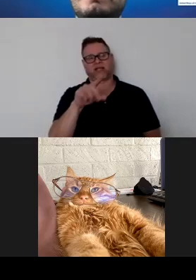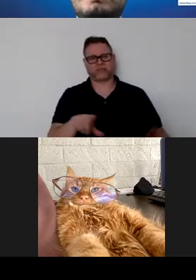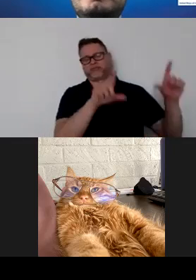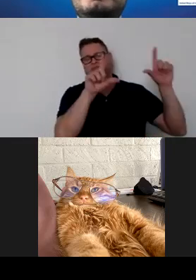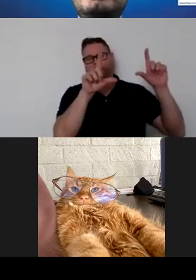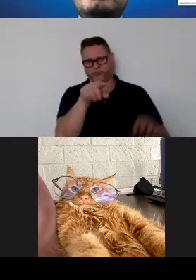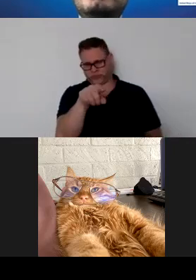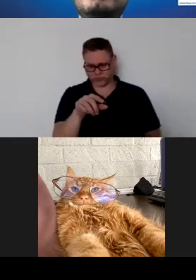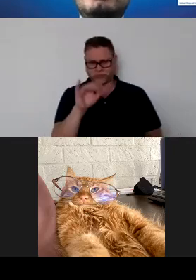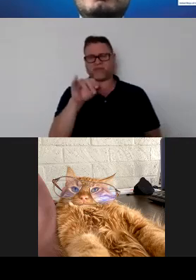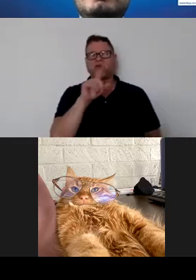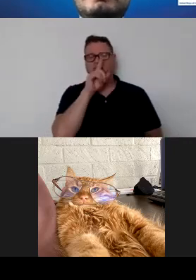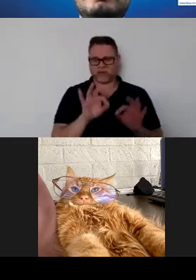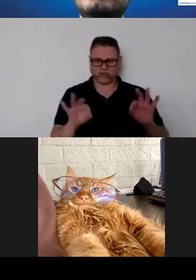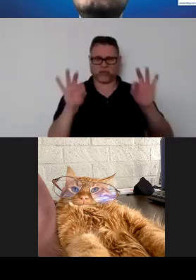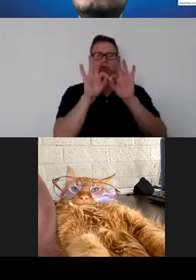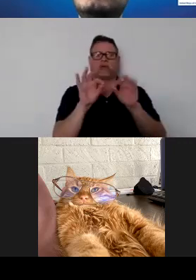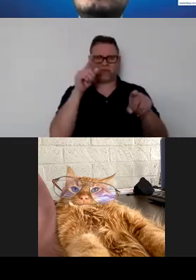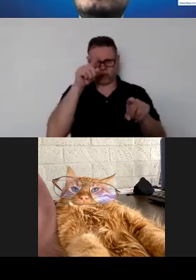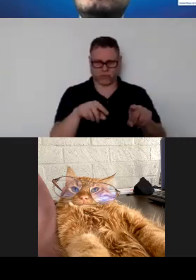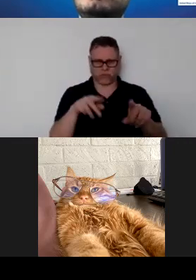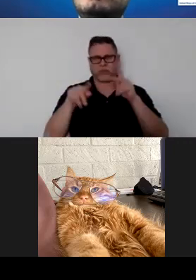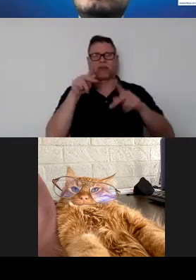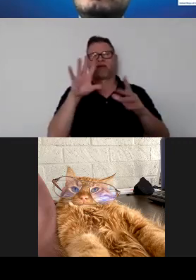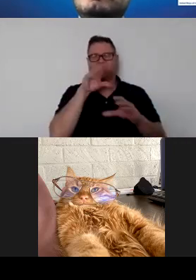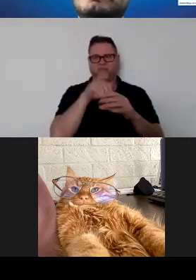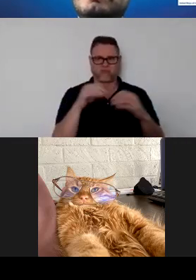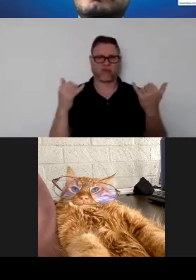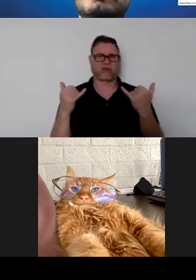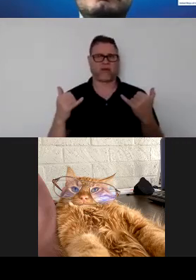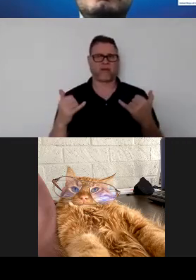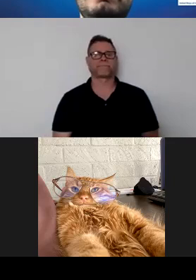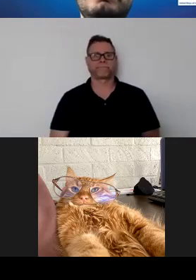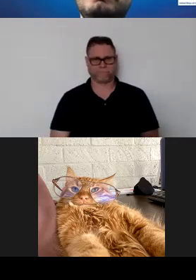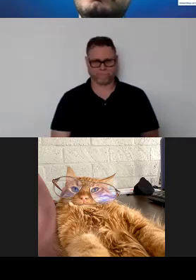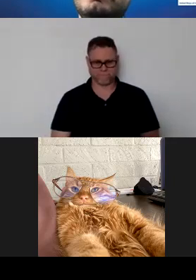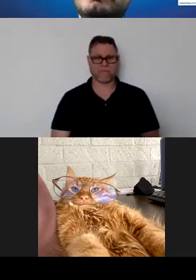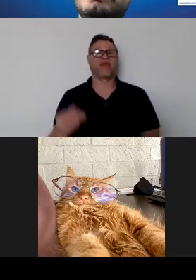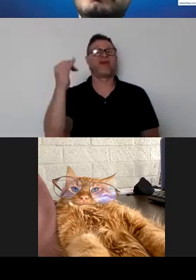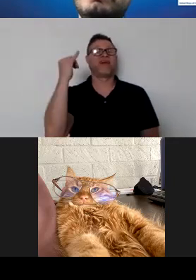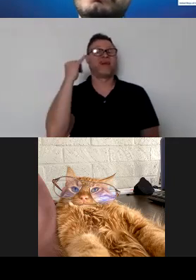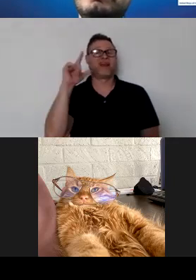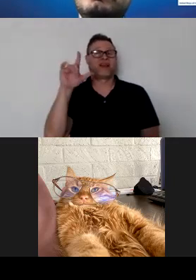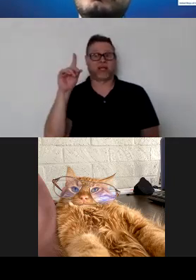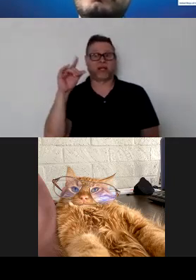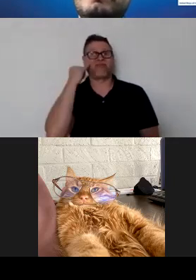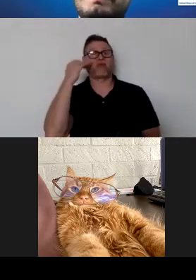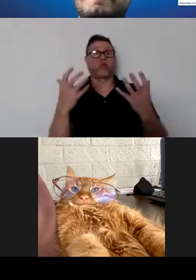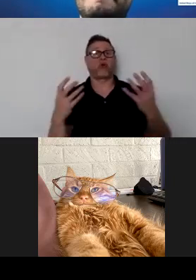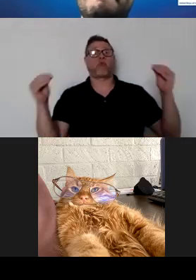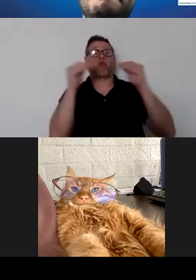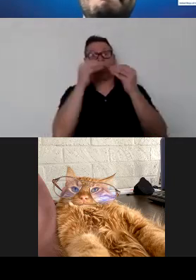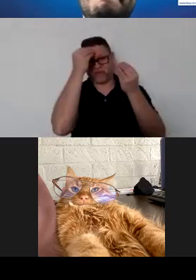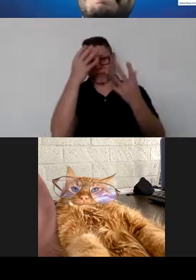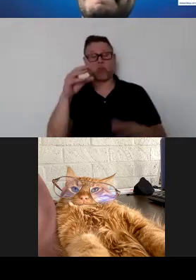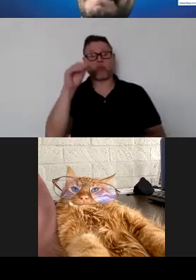So sounds like that's a really critical piece for folks to get involved with right now. And if you wanted to get more information, please